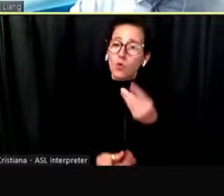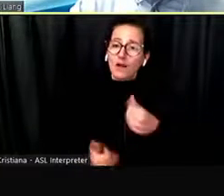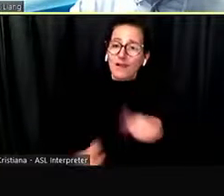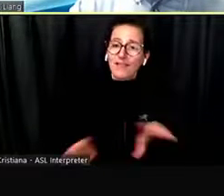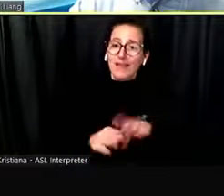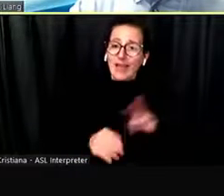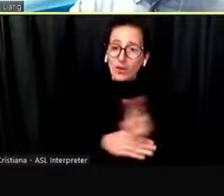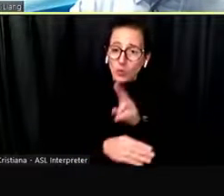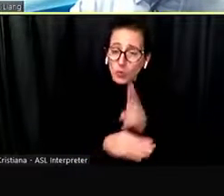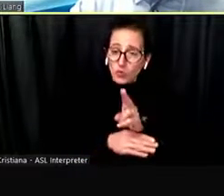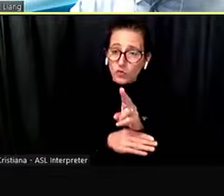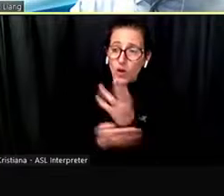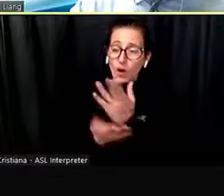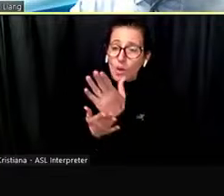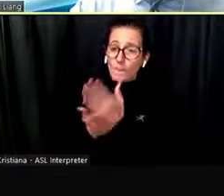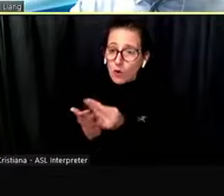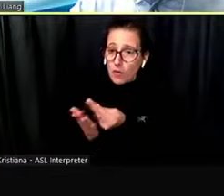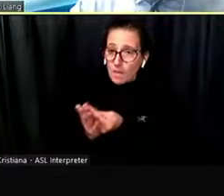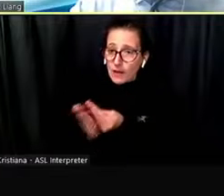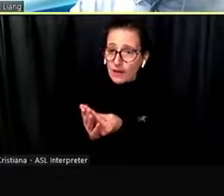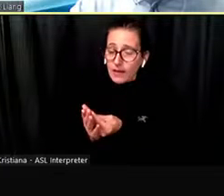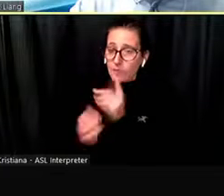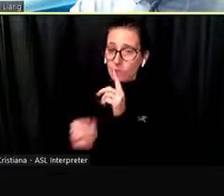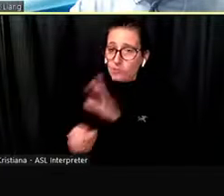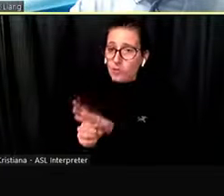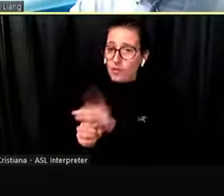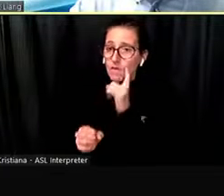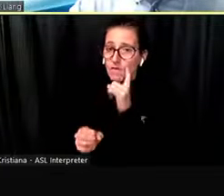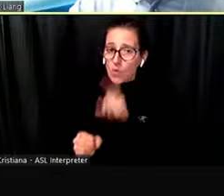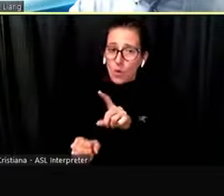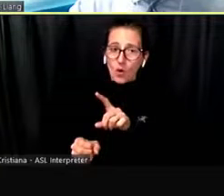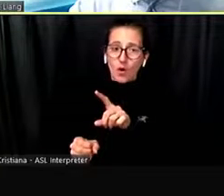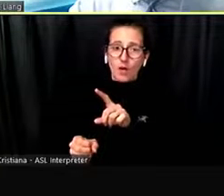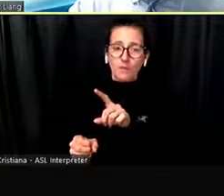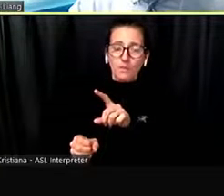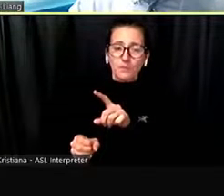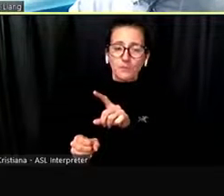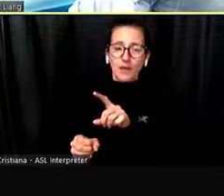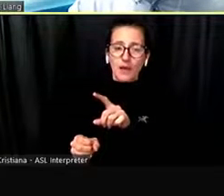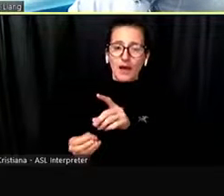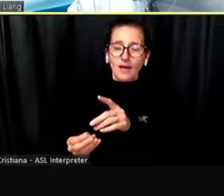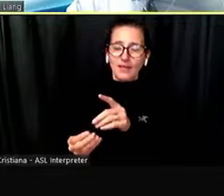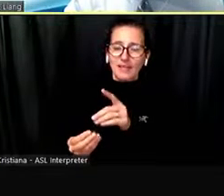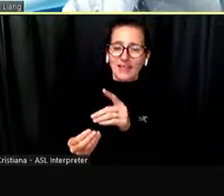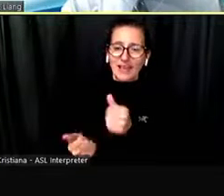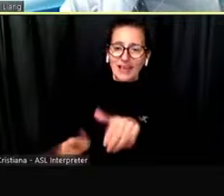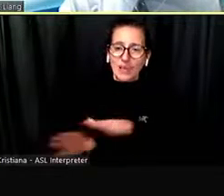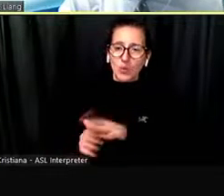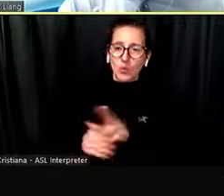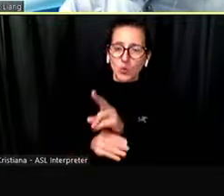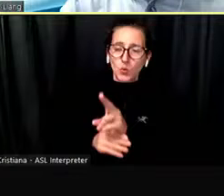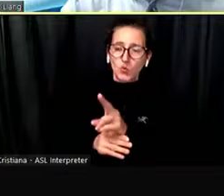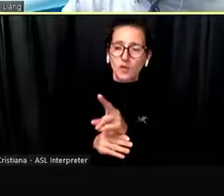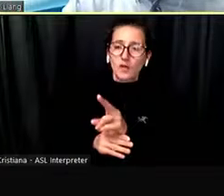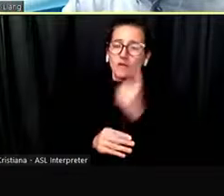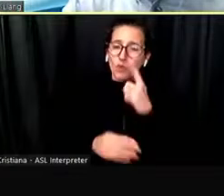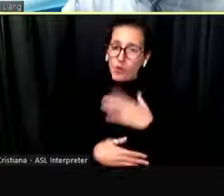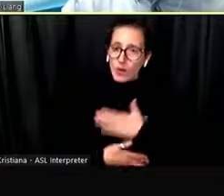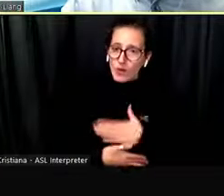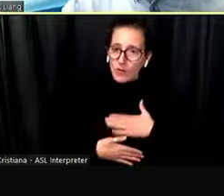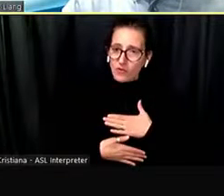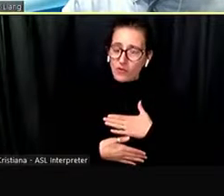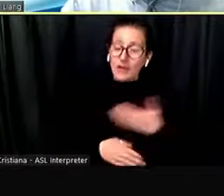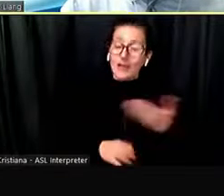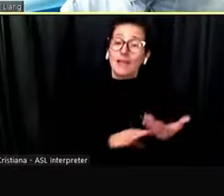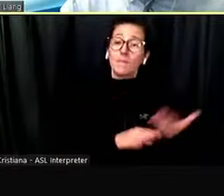human services, cultural education and recreation, because there used to be some very specific funding